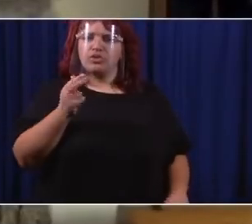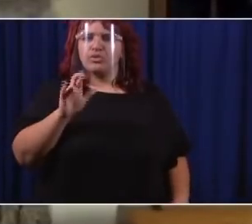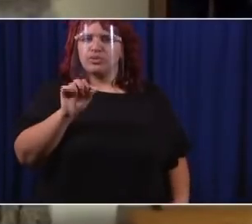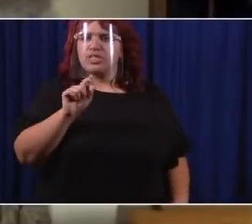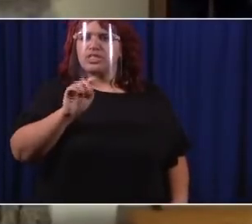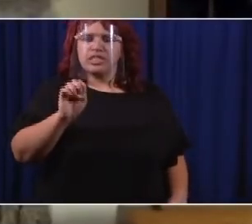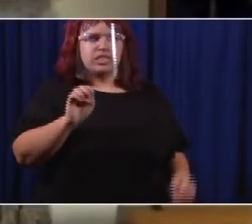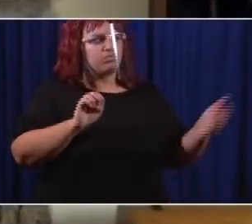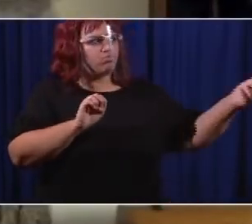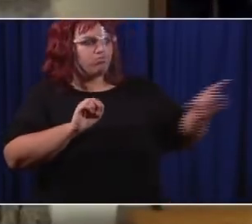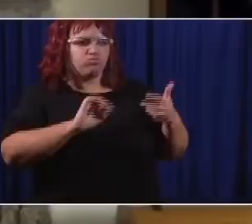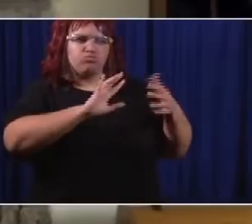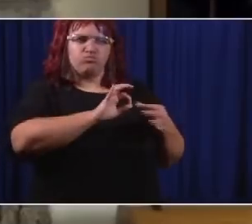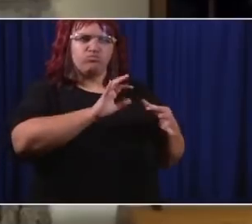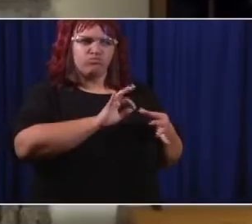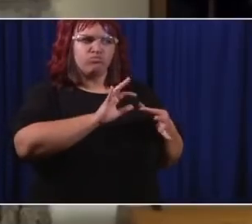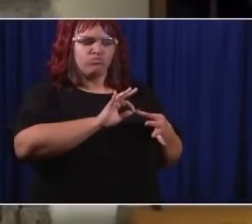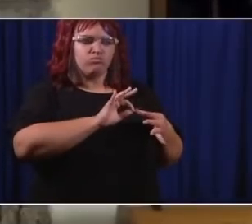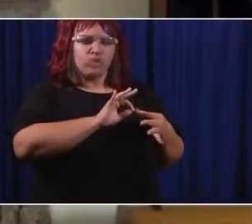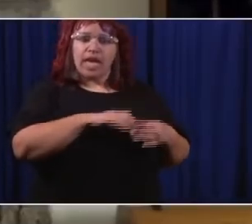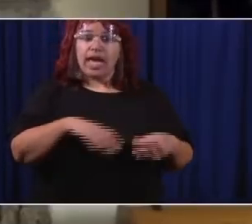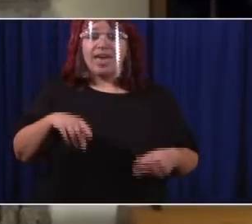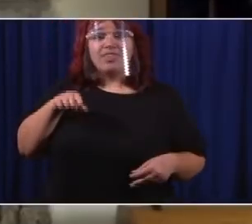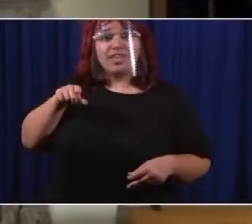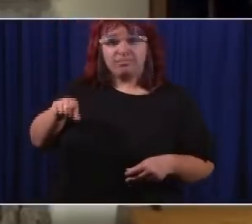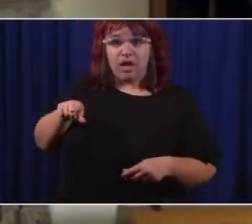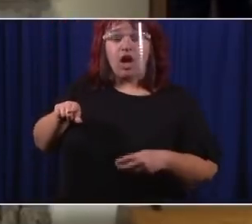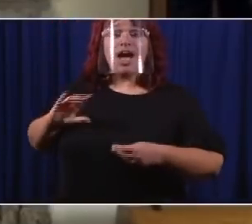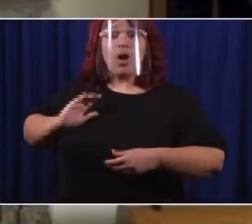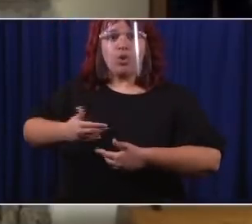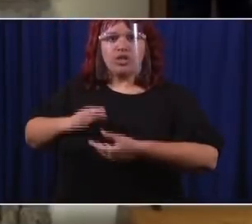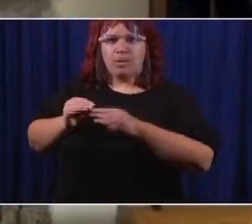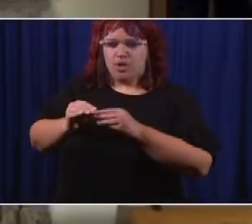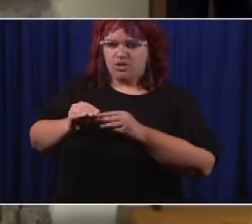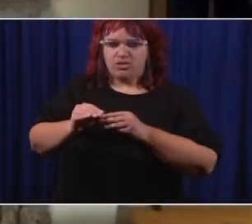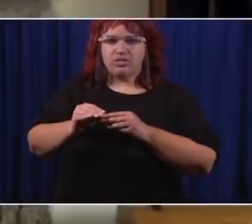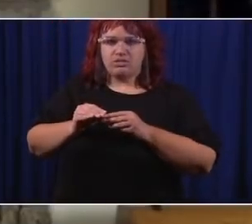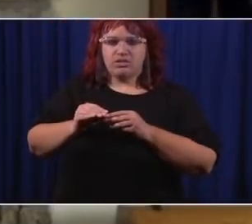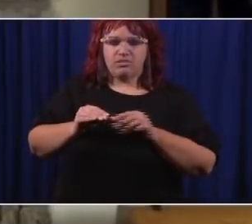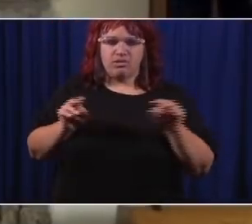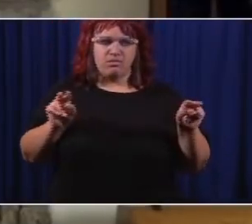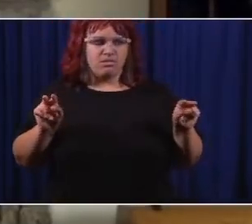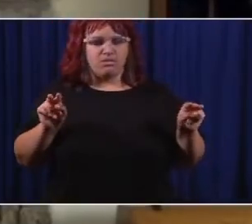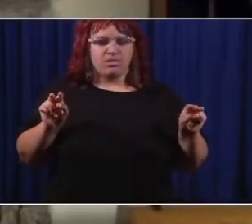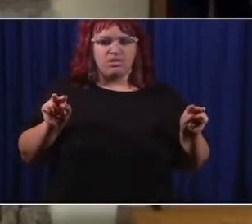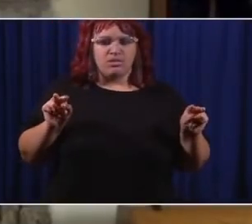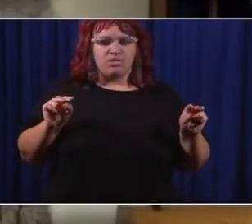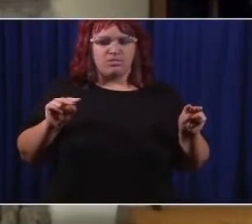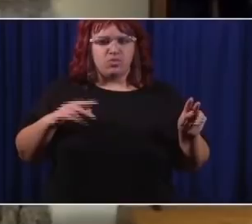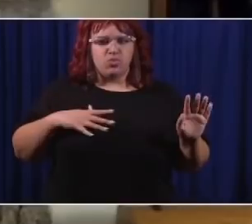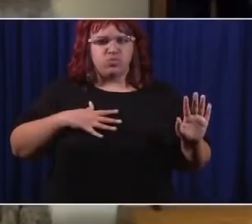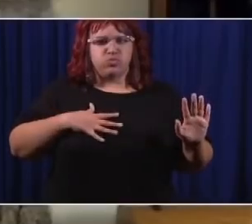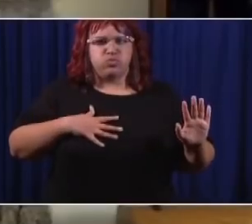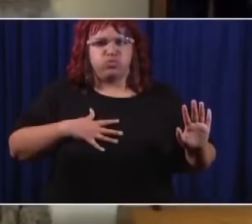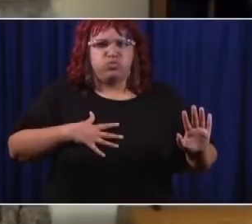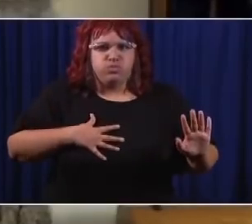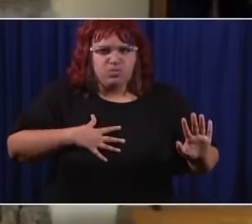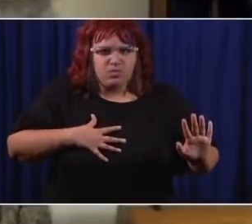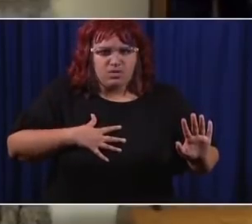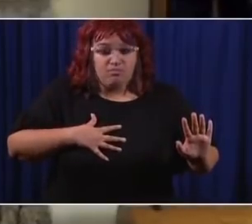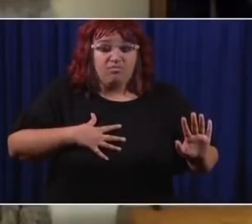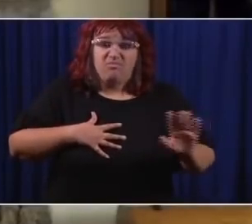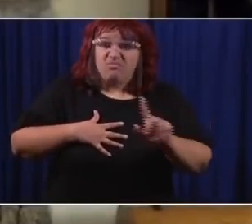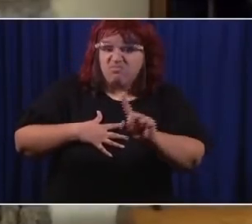sobering. But if you looked on your Twitter feed right now, it's streaming with some